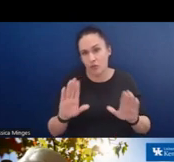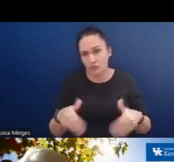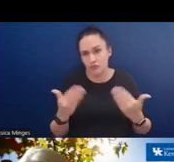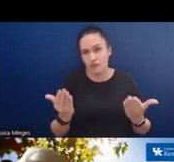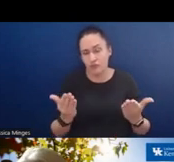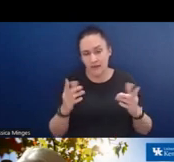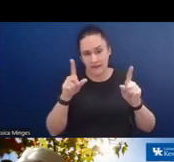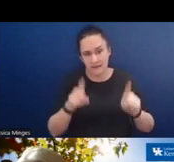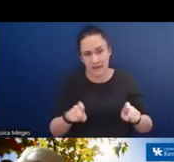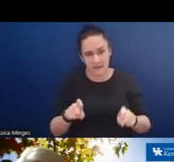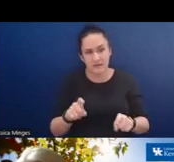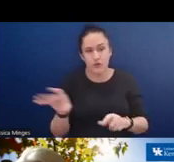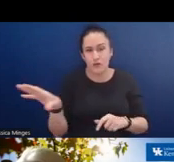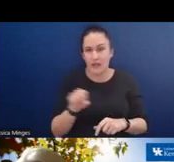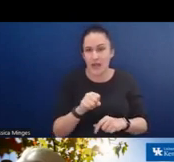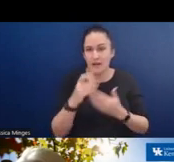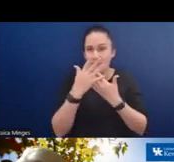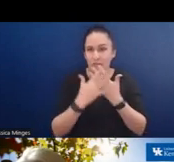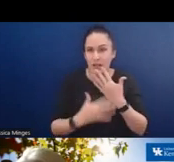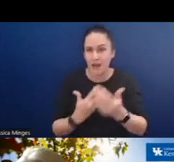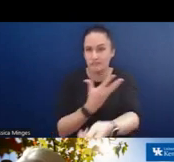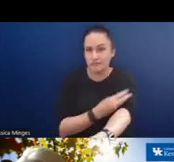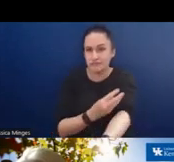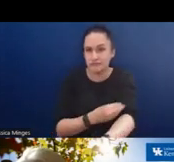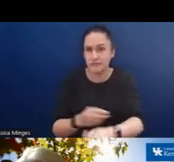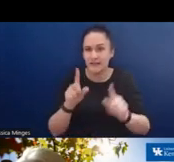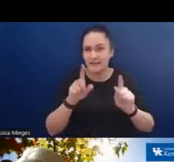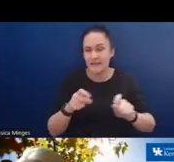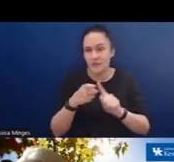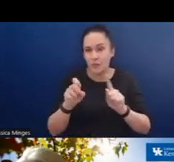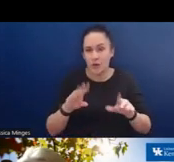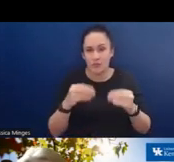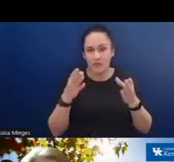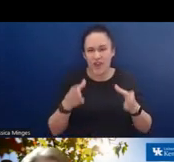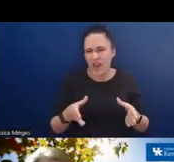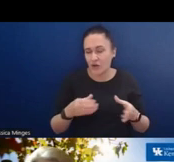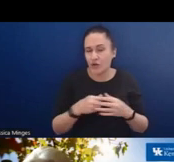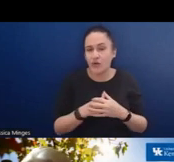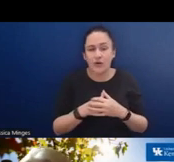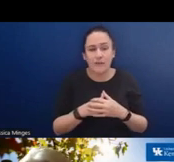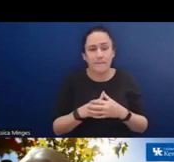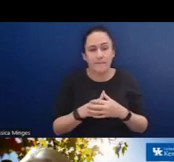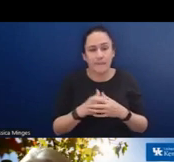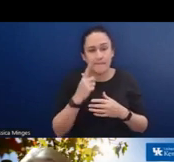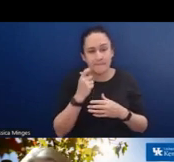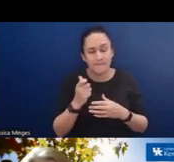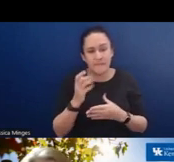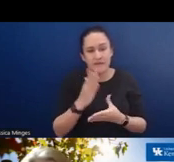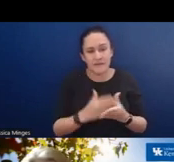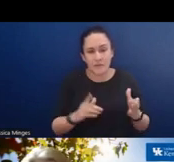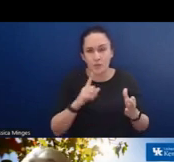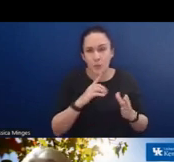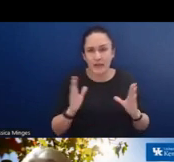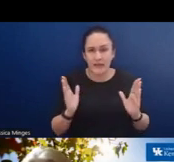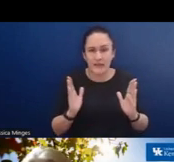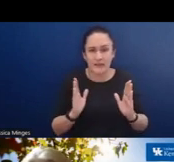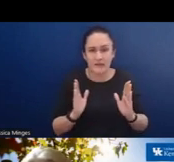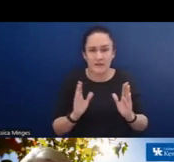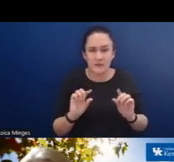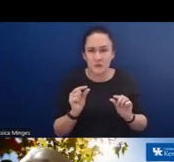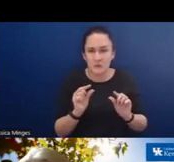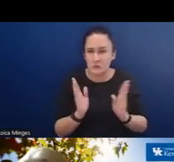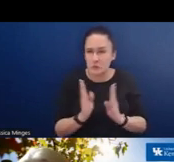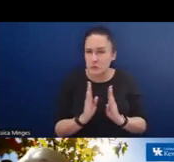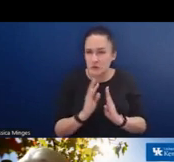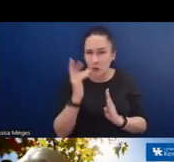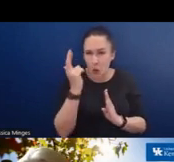a blood test from your provider. Because there are some very small